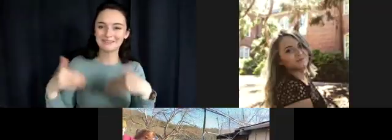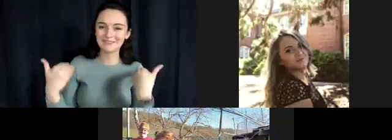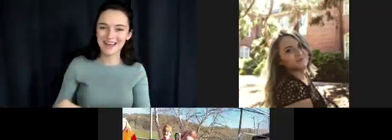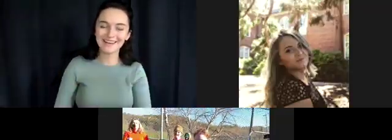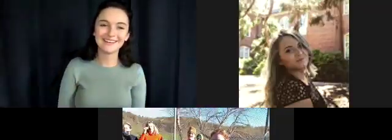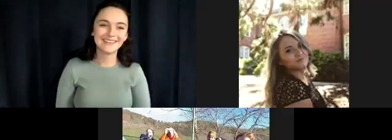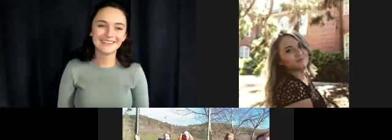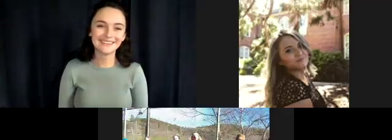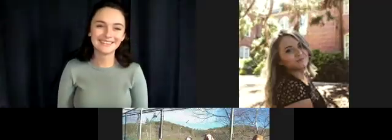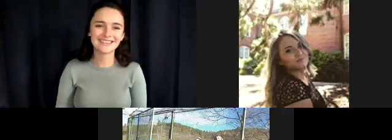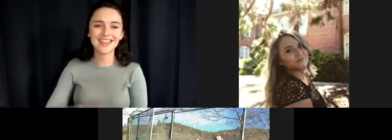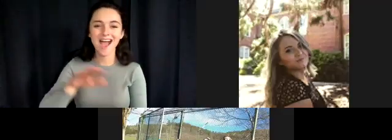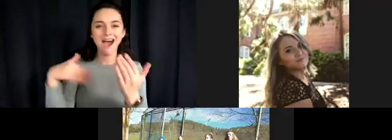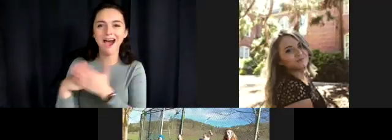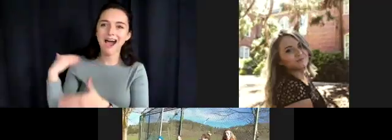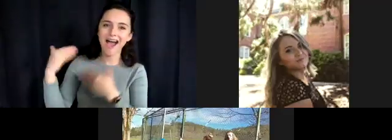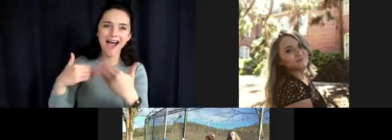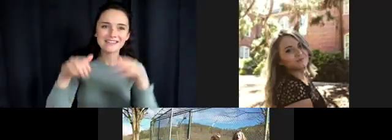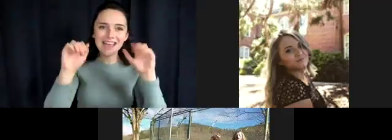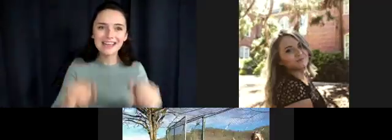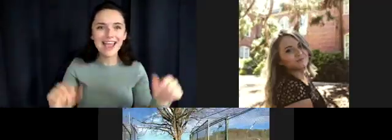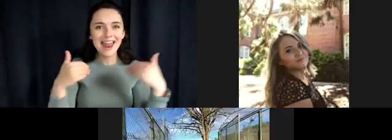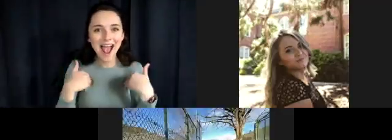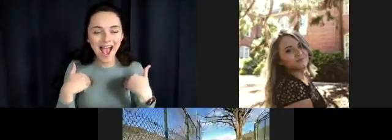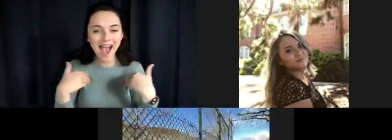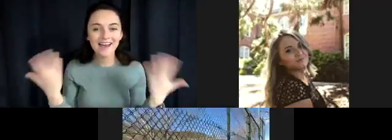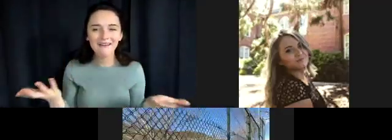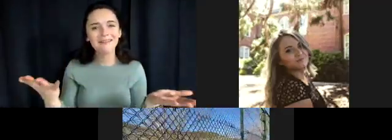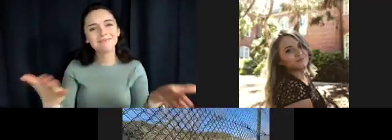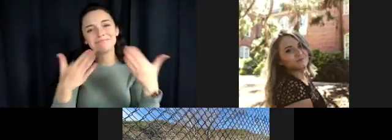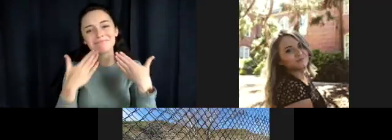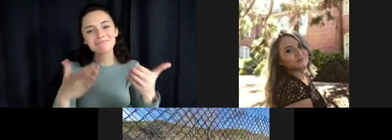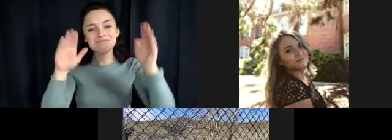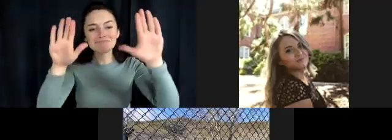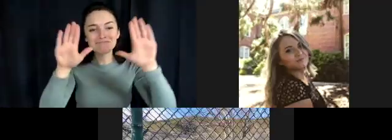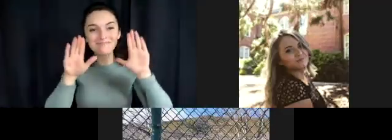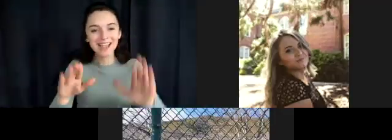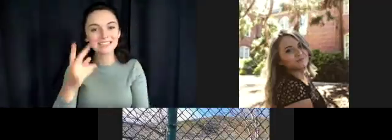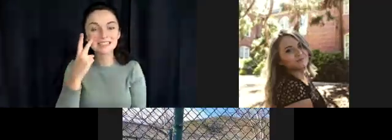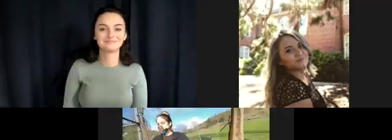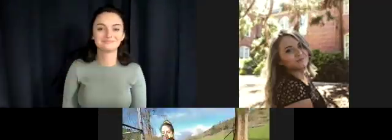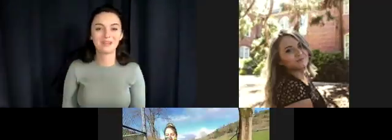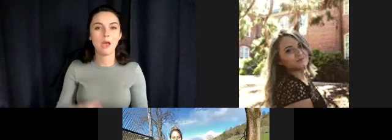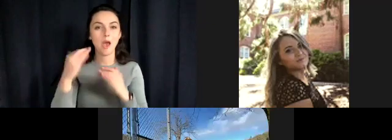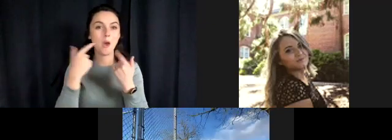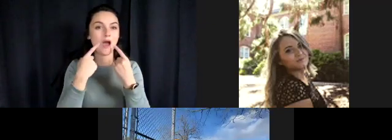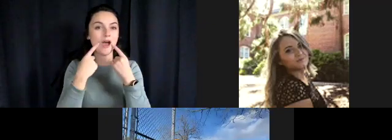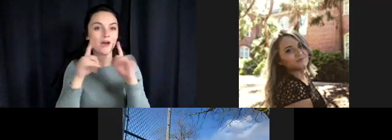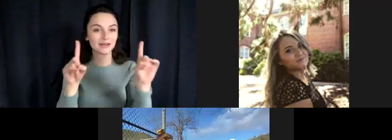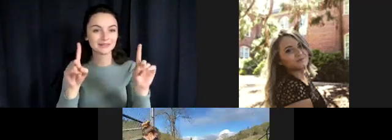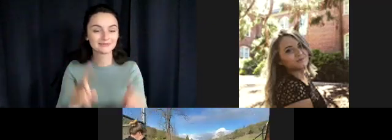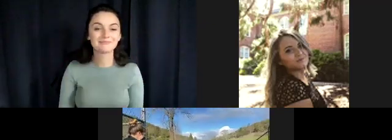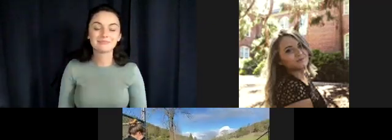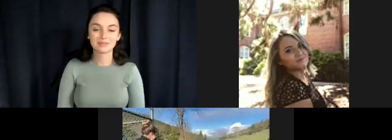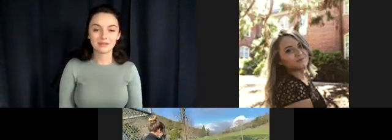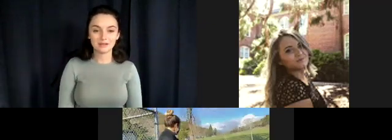all making this happen for us. Thank you so much. This was amazing to see this. Right. So we are